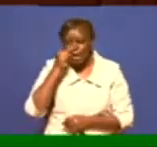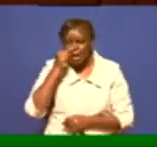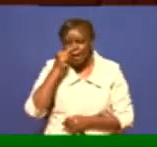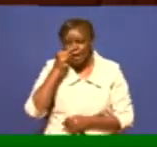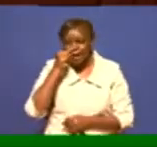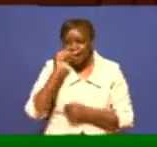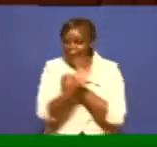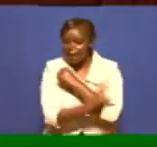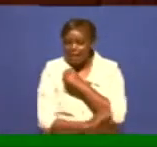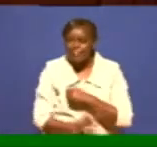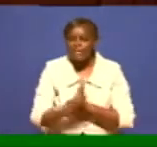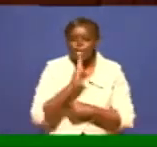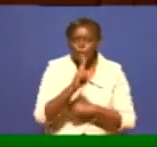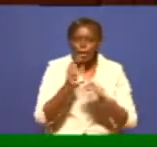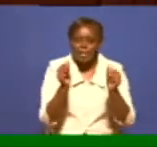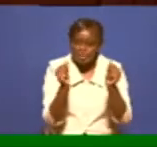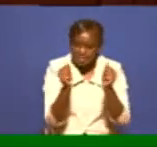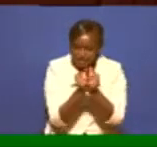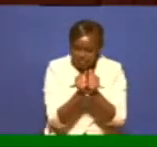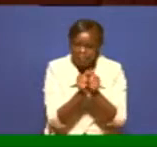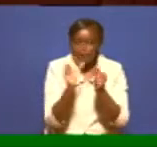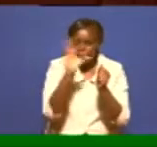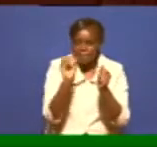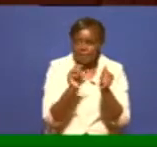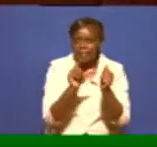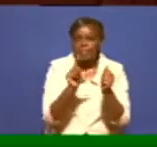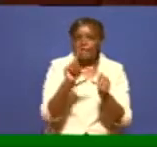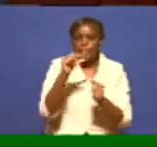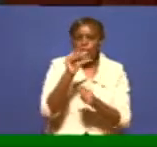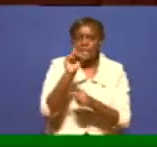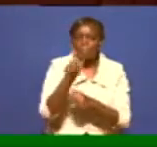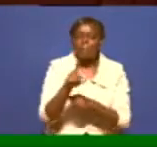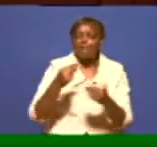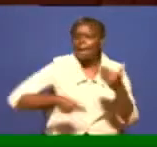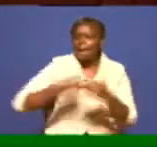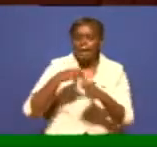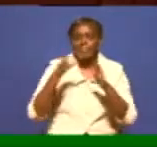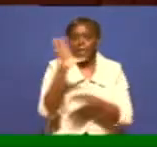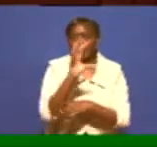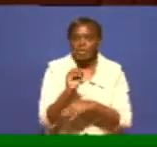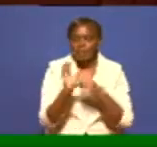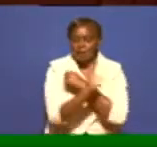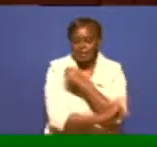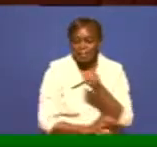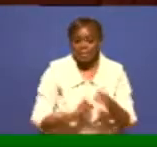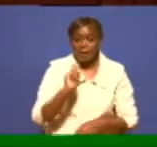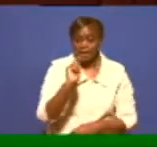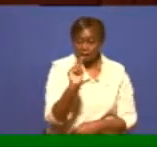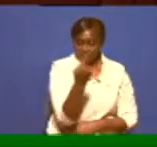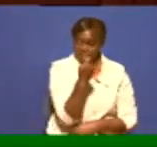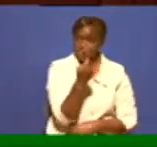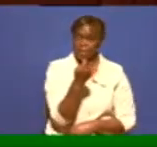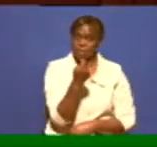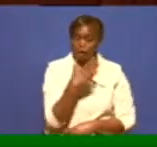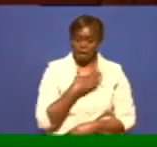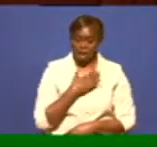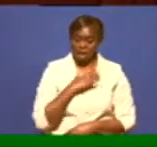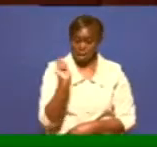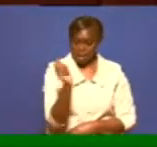with the 210% of GDP, which is the highest in Africa. Kenya, we are at